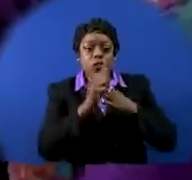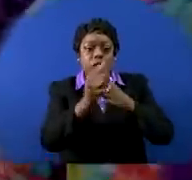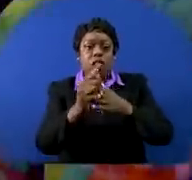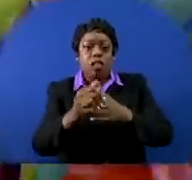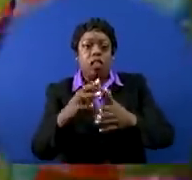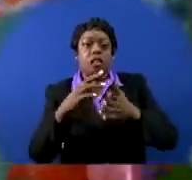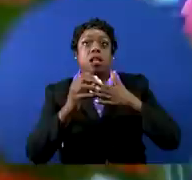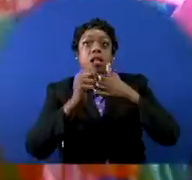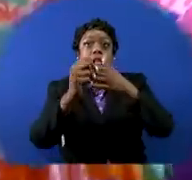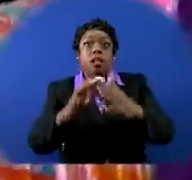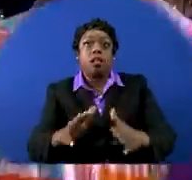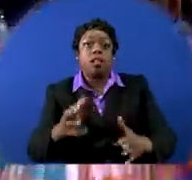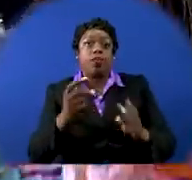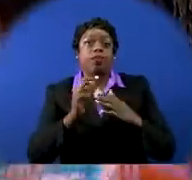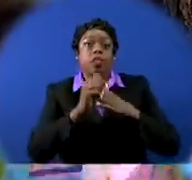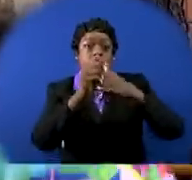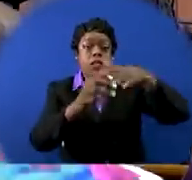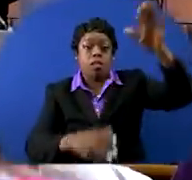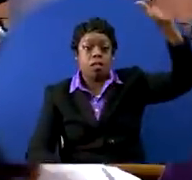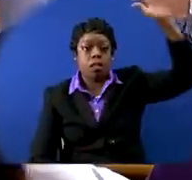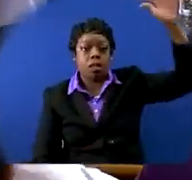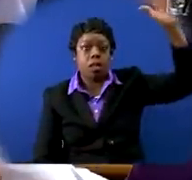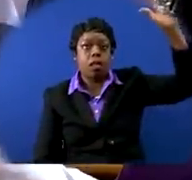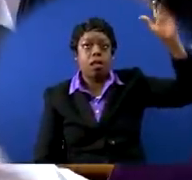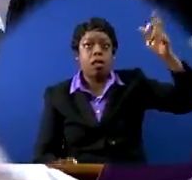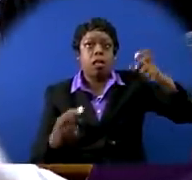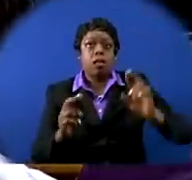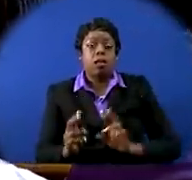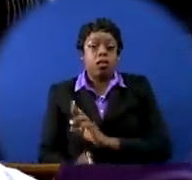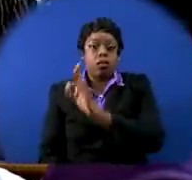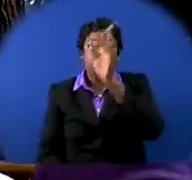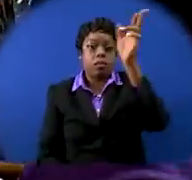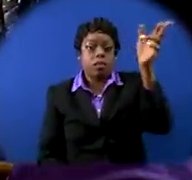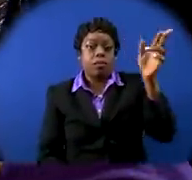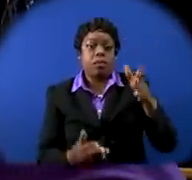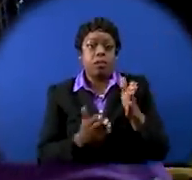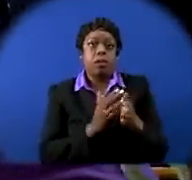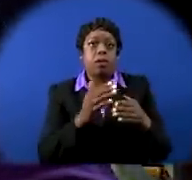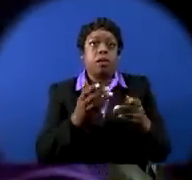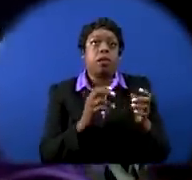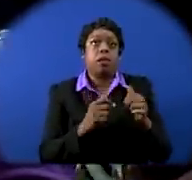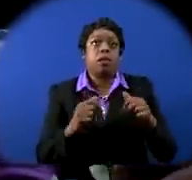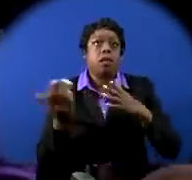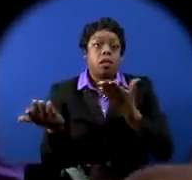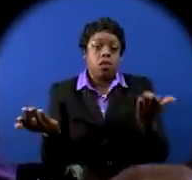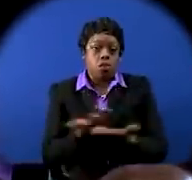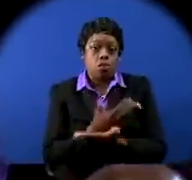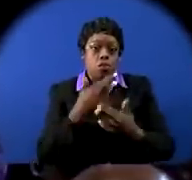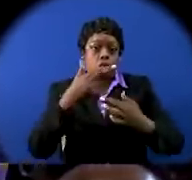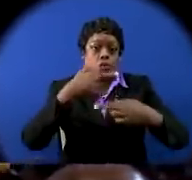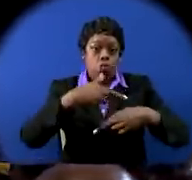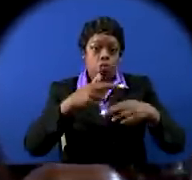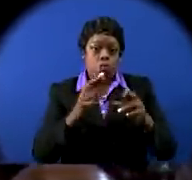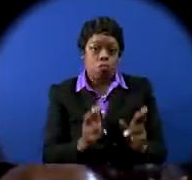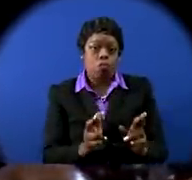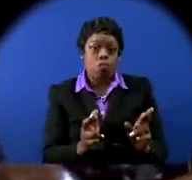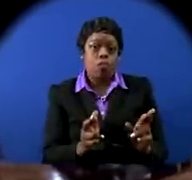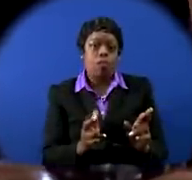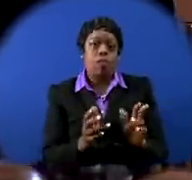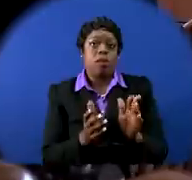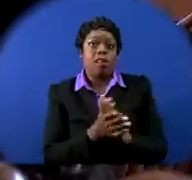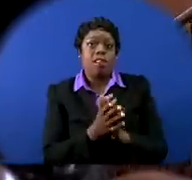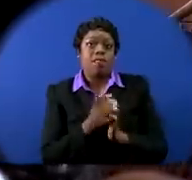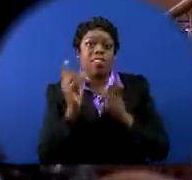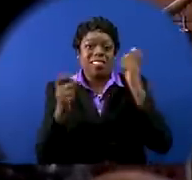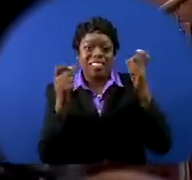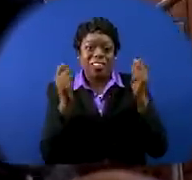Dawn. Look at that hand. That woman of God has her hand raised. You're going to go up those steps right behind her, and she's going to take you to the new member induction room, and we're going to